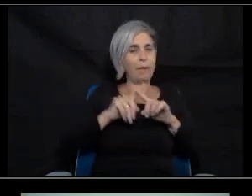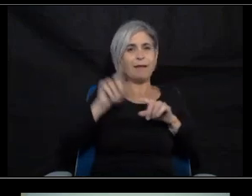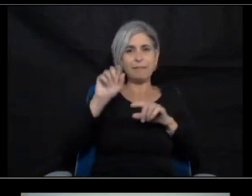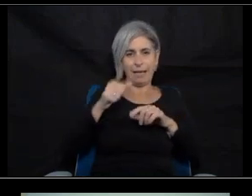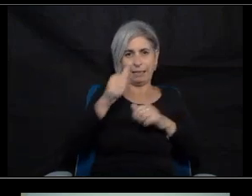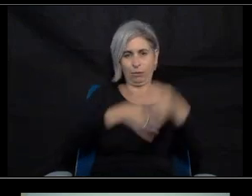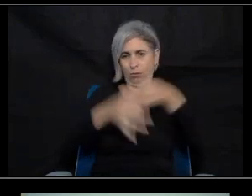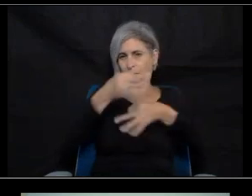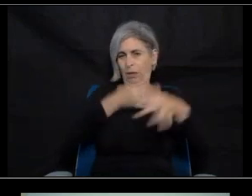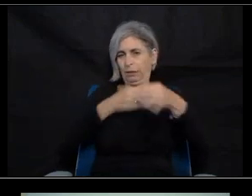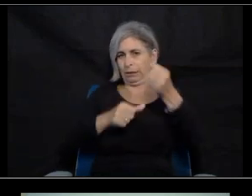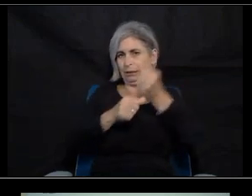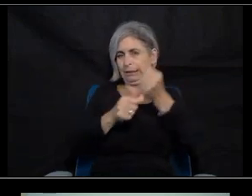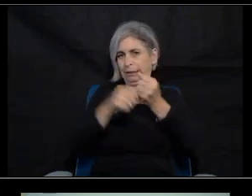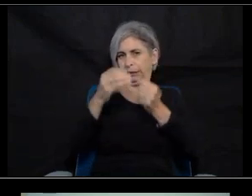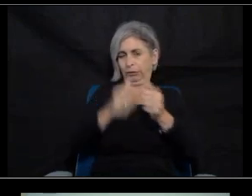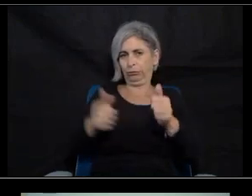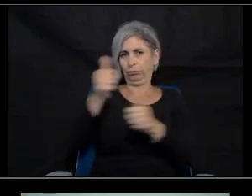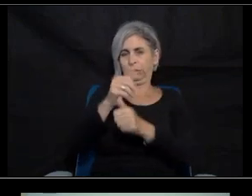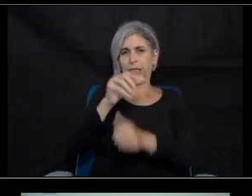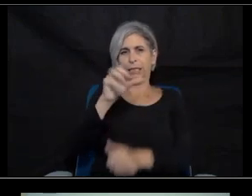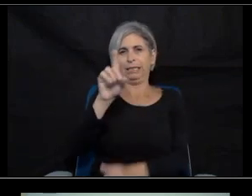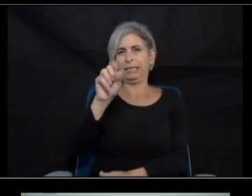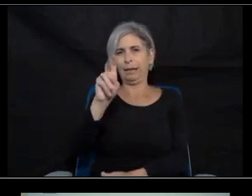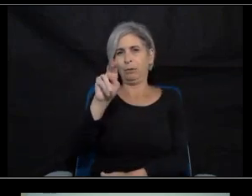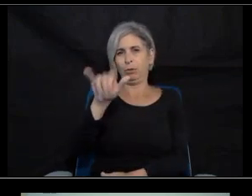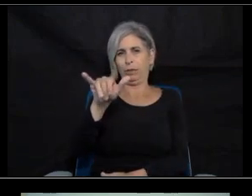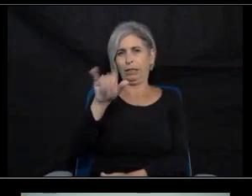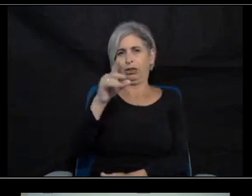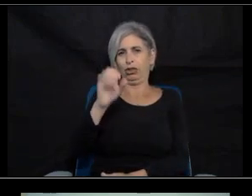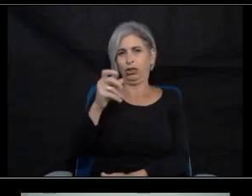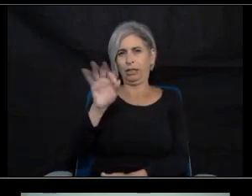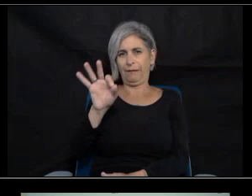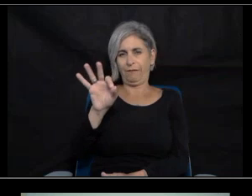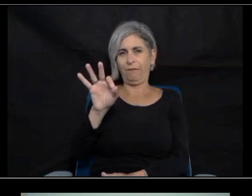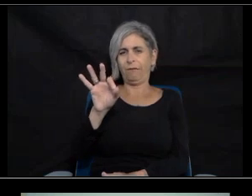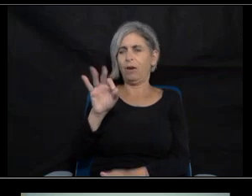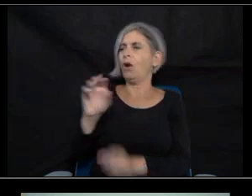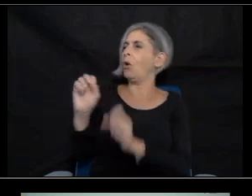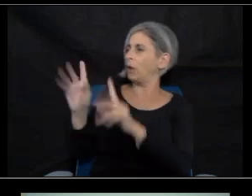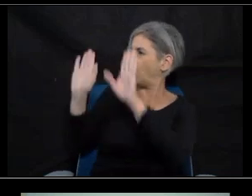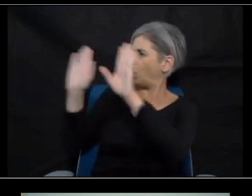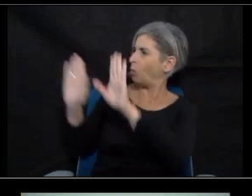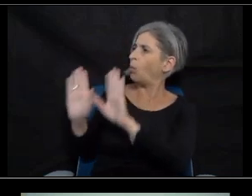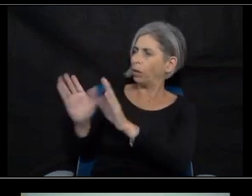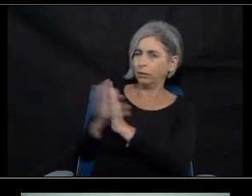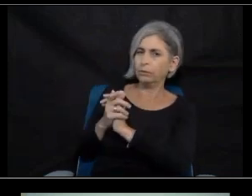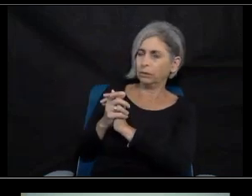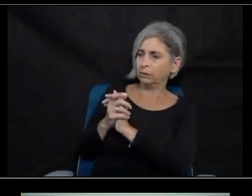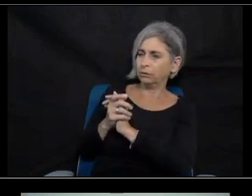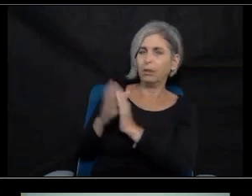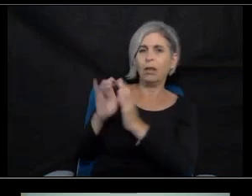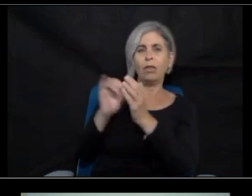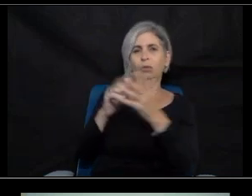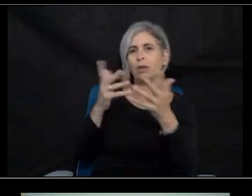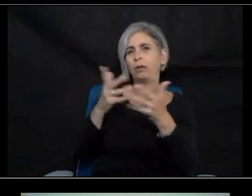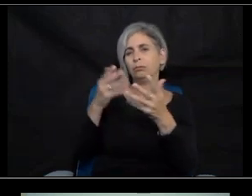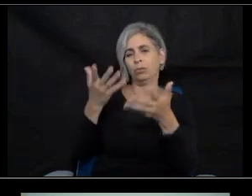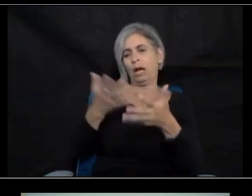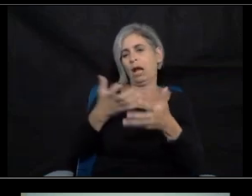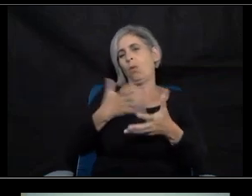our assistant deputy chiefs, excuse me. Yeah, okay, wonderful. So those are the